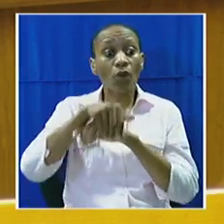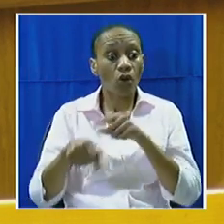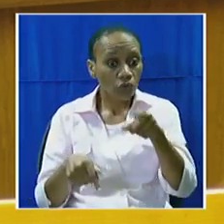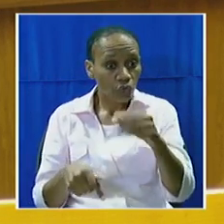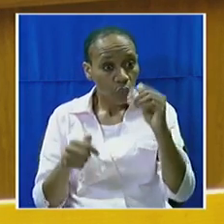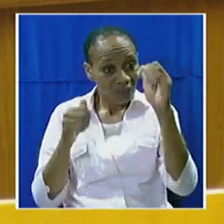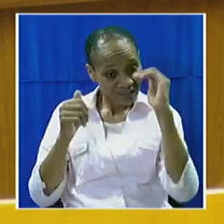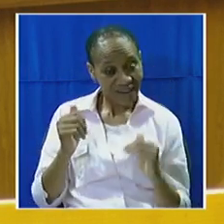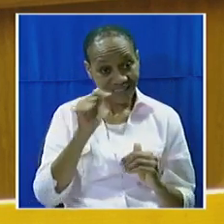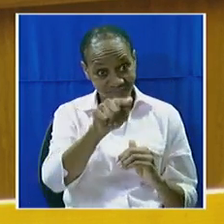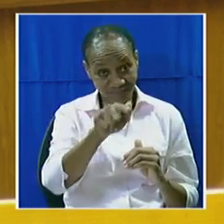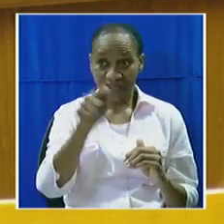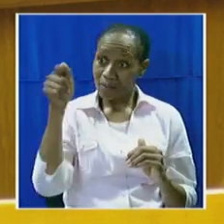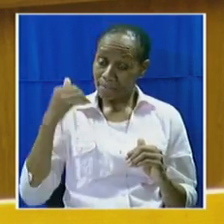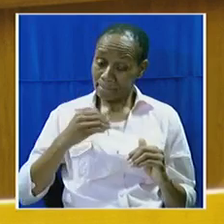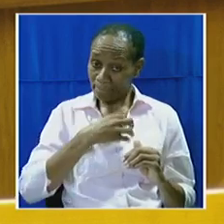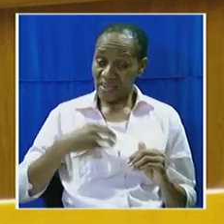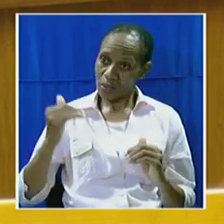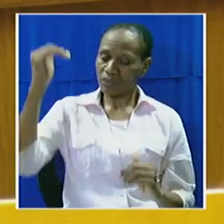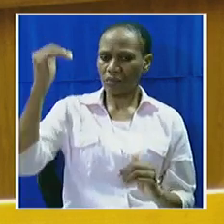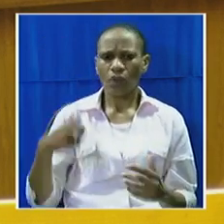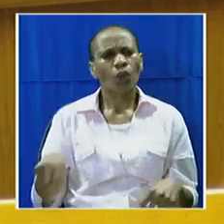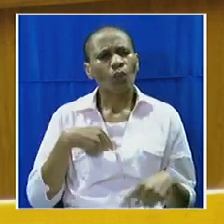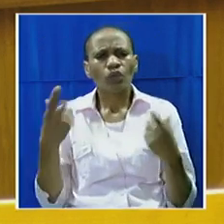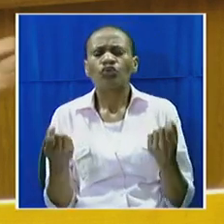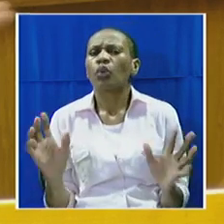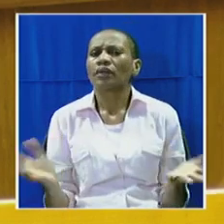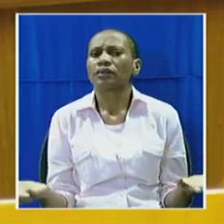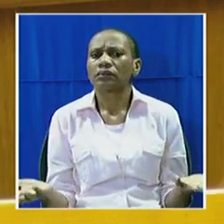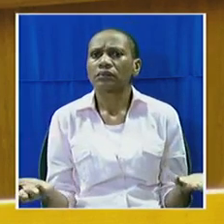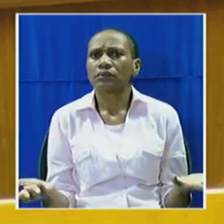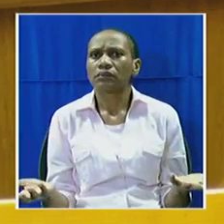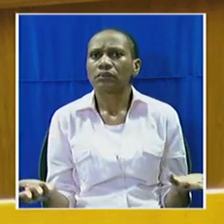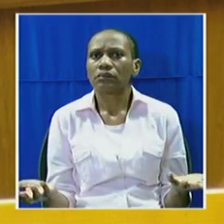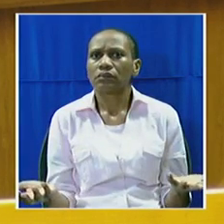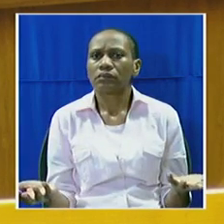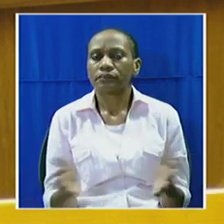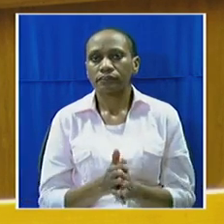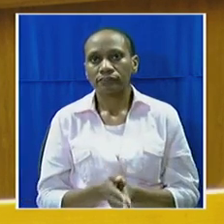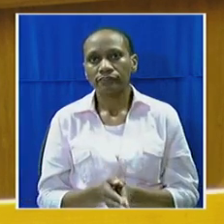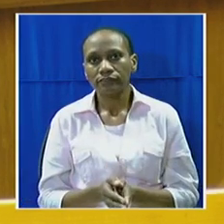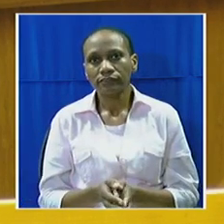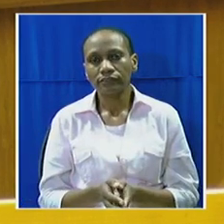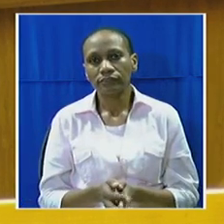seated. Now, what do we say? What do we do? Those are the kind of things which are there.